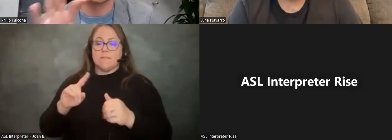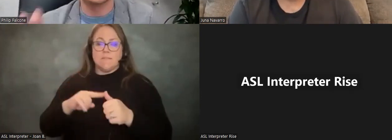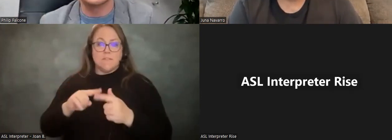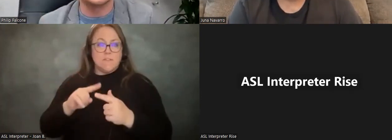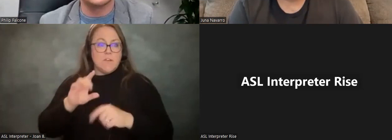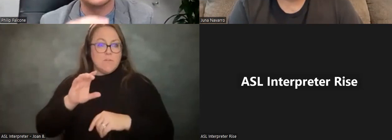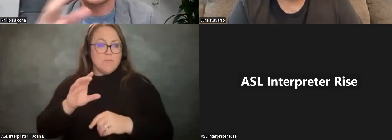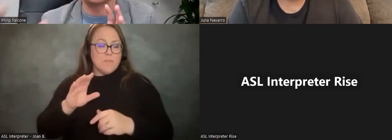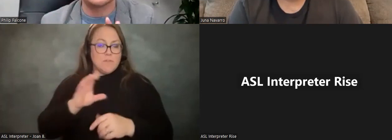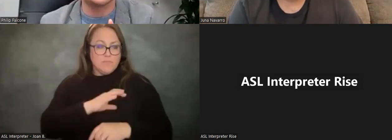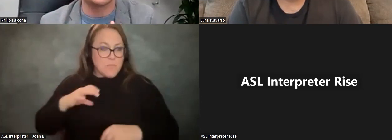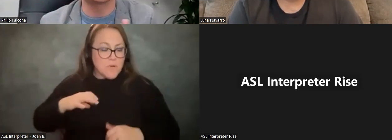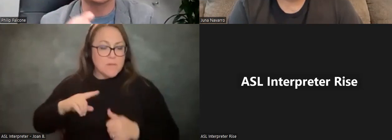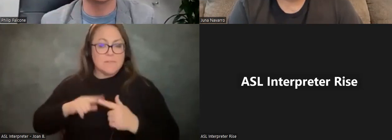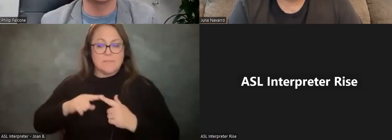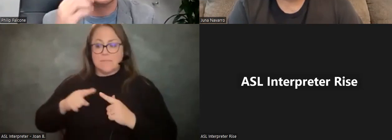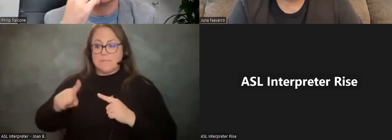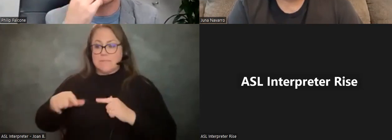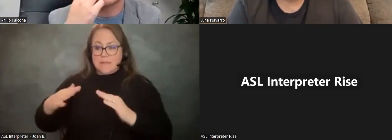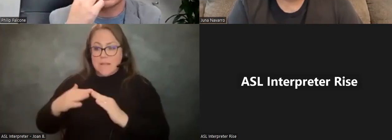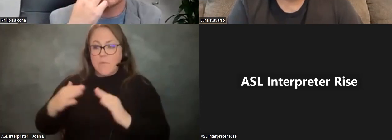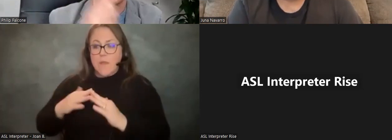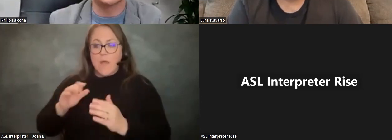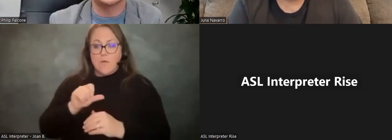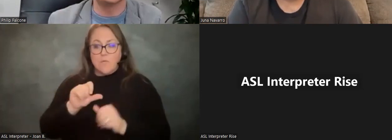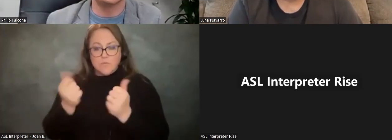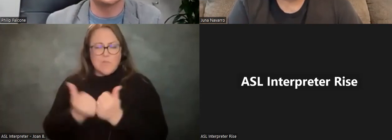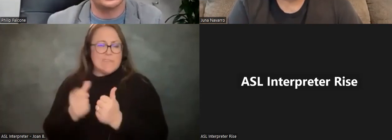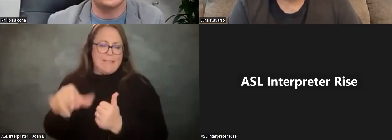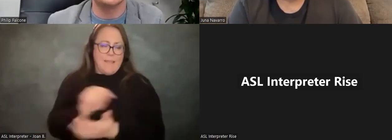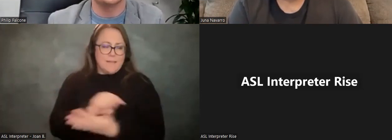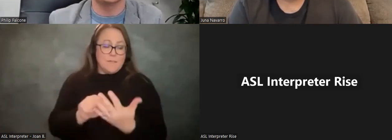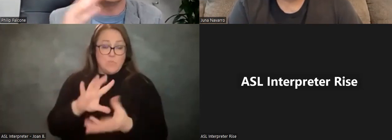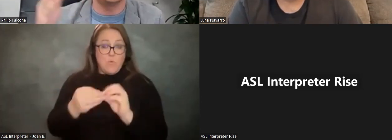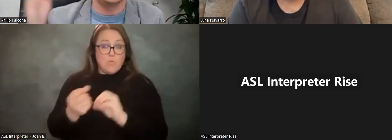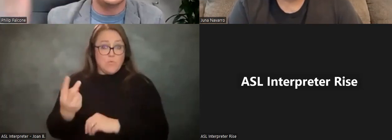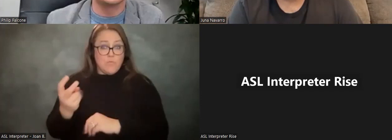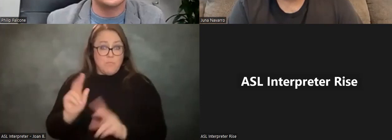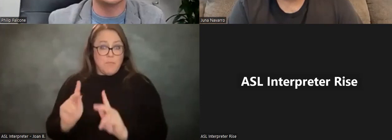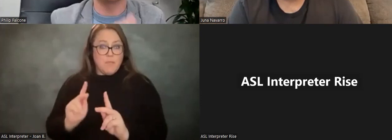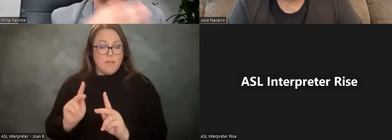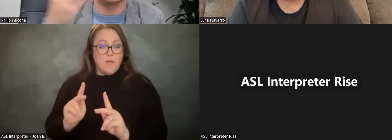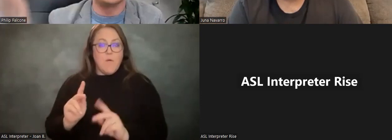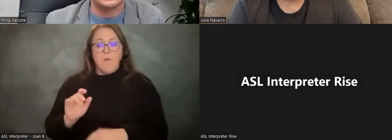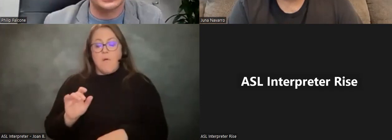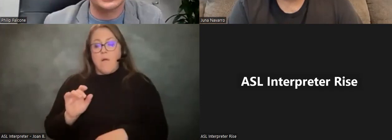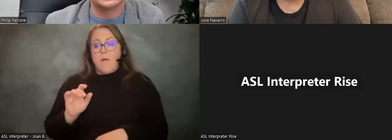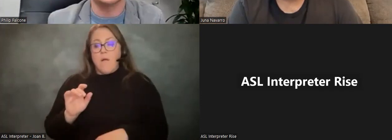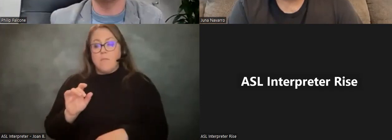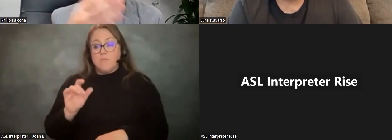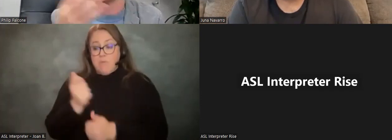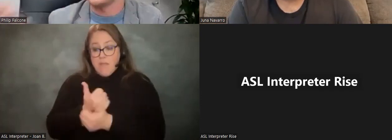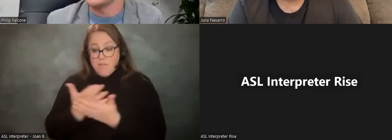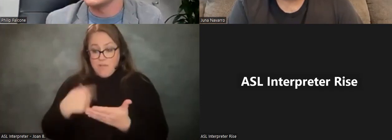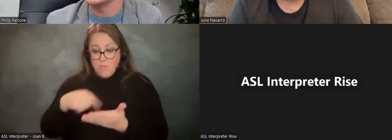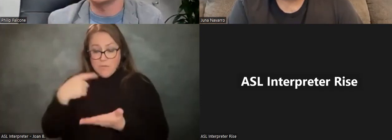Commerce, the Downtown Association, things like that. So it's a committee of 12 that everything that we kind of